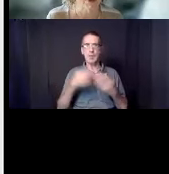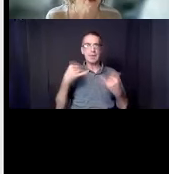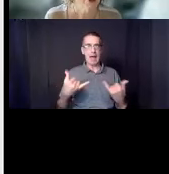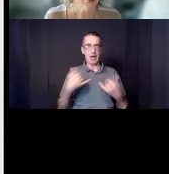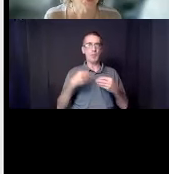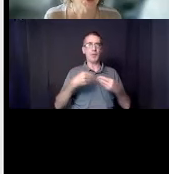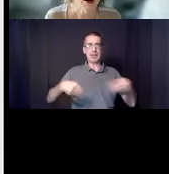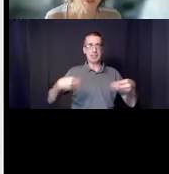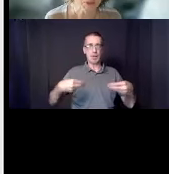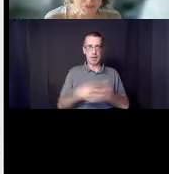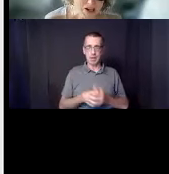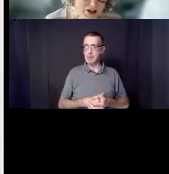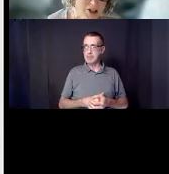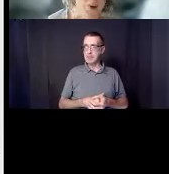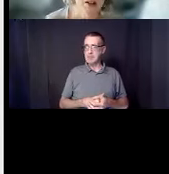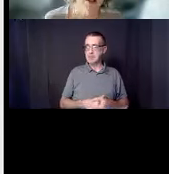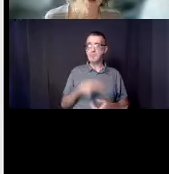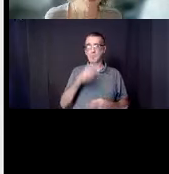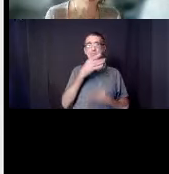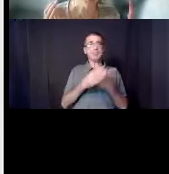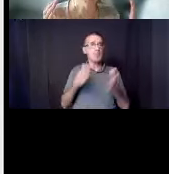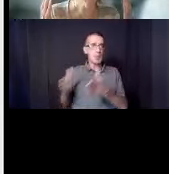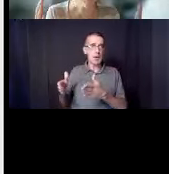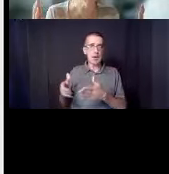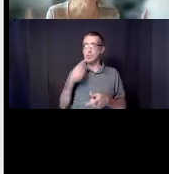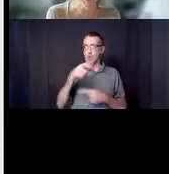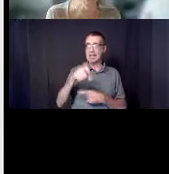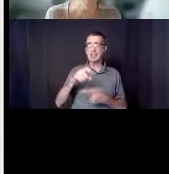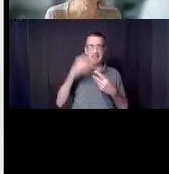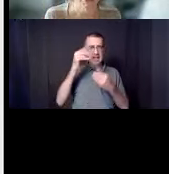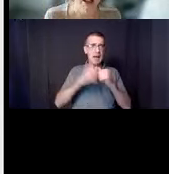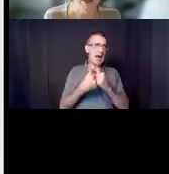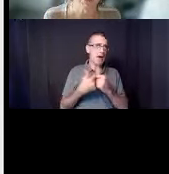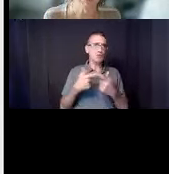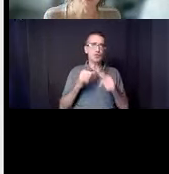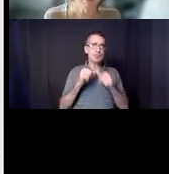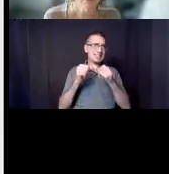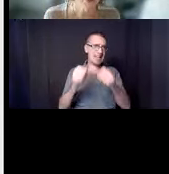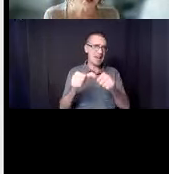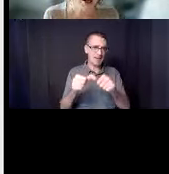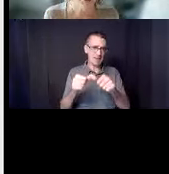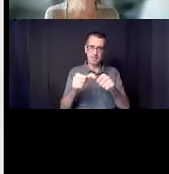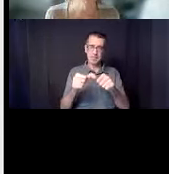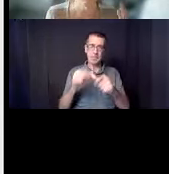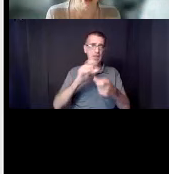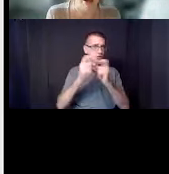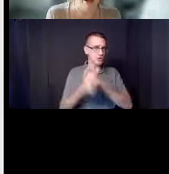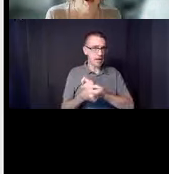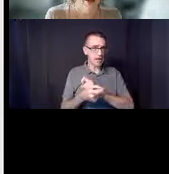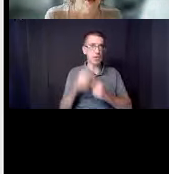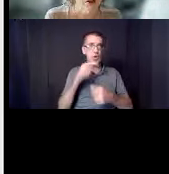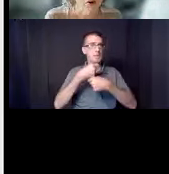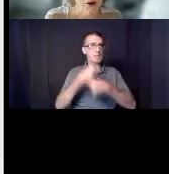now. So here are some ways you're going to need to think about how to sustain the changes that are